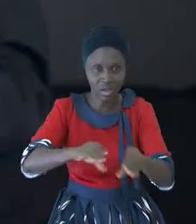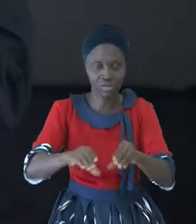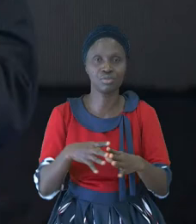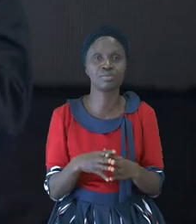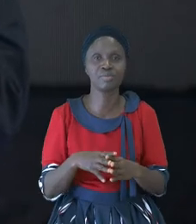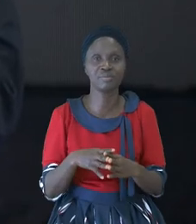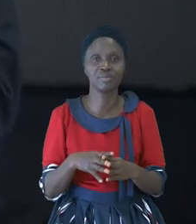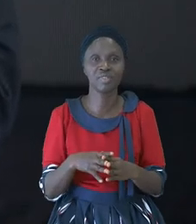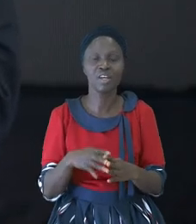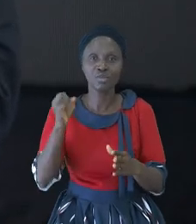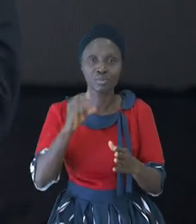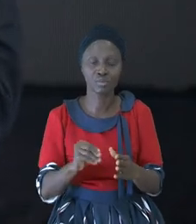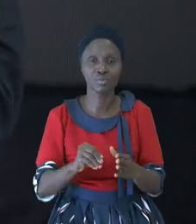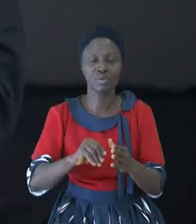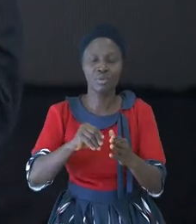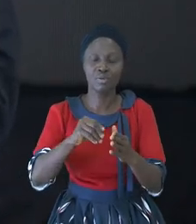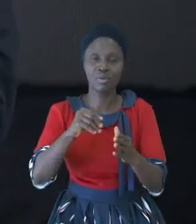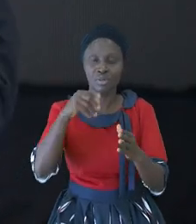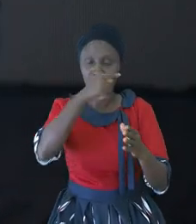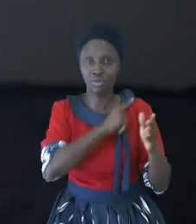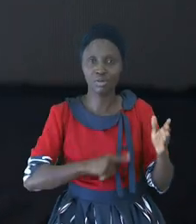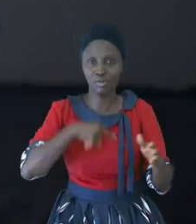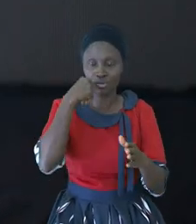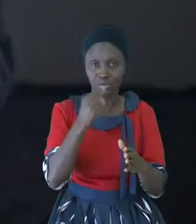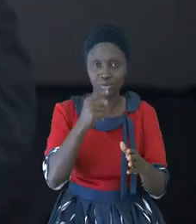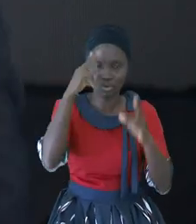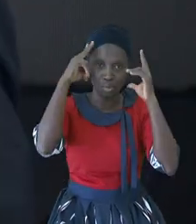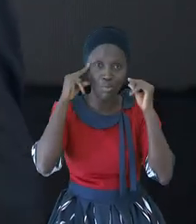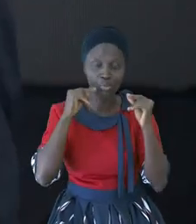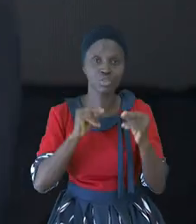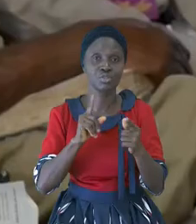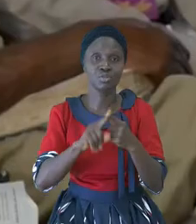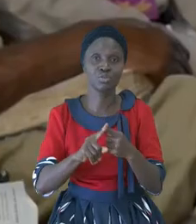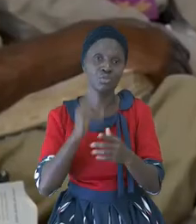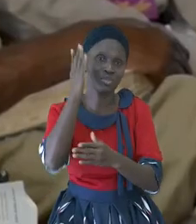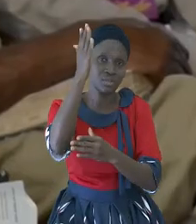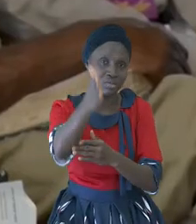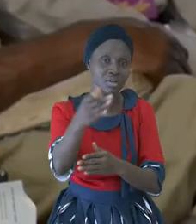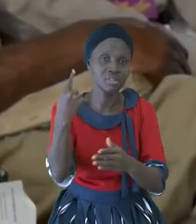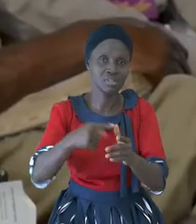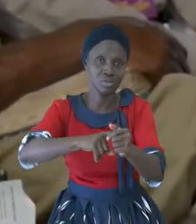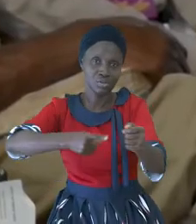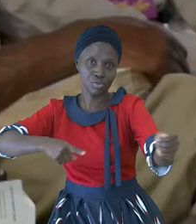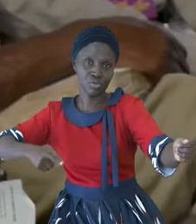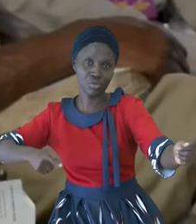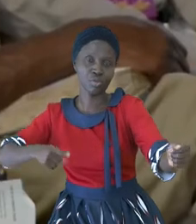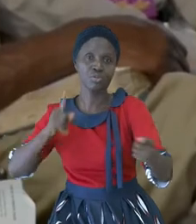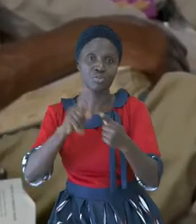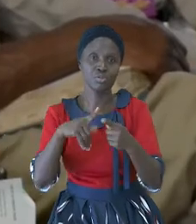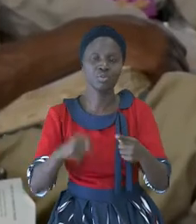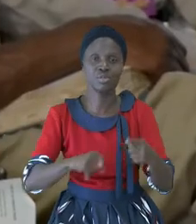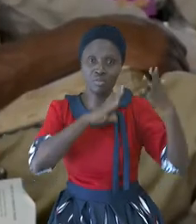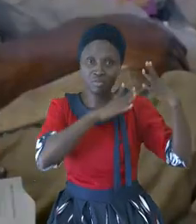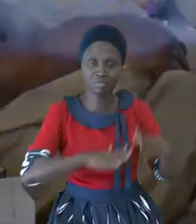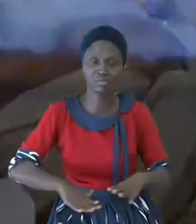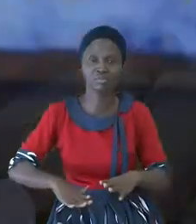them. The rod of the strength of God will open the sea before you. And as the children of Israel